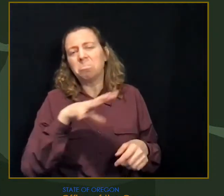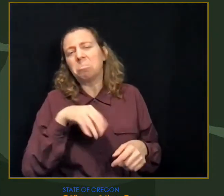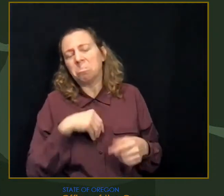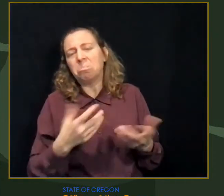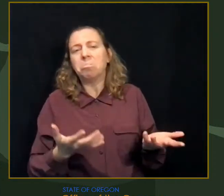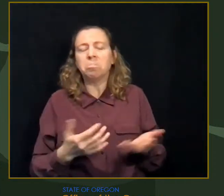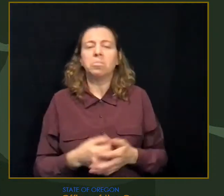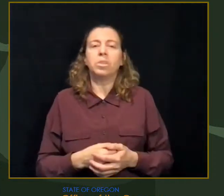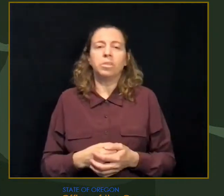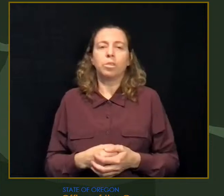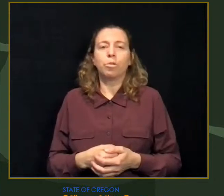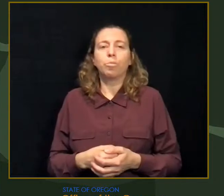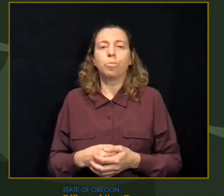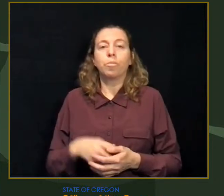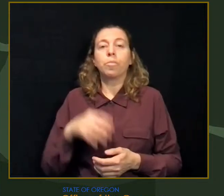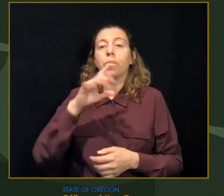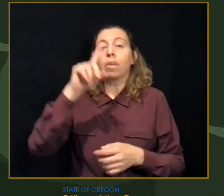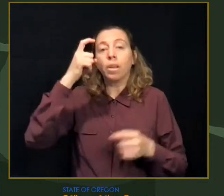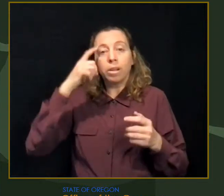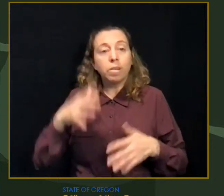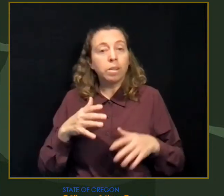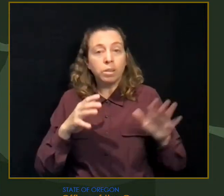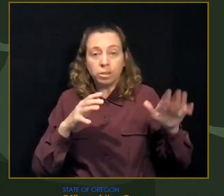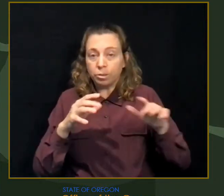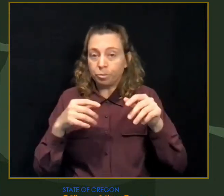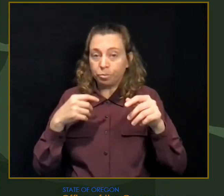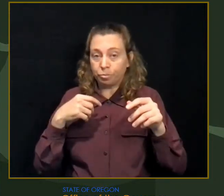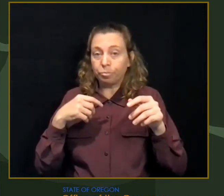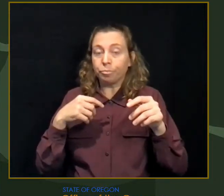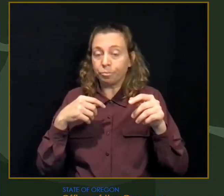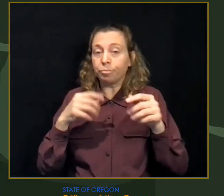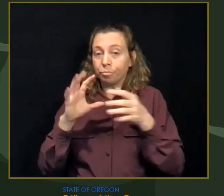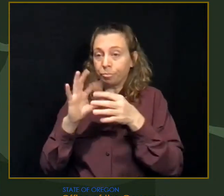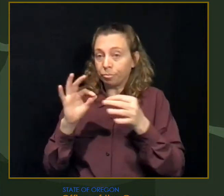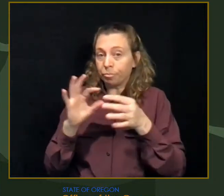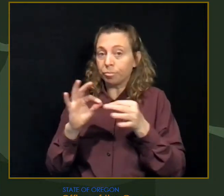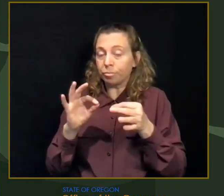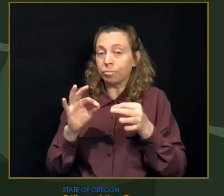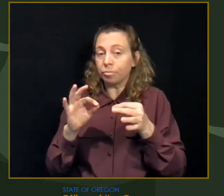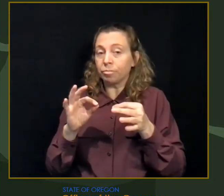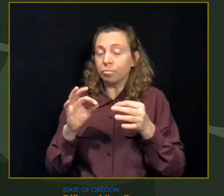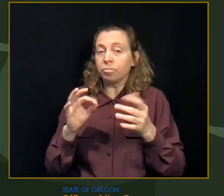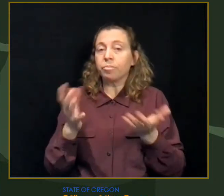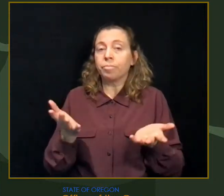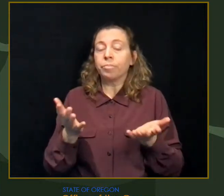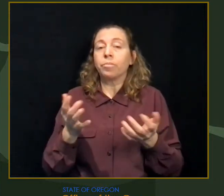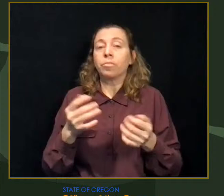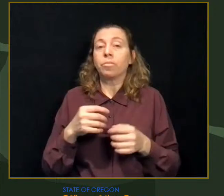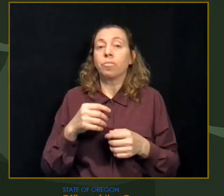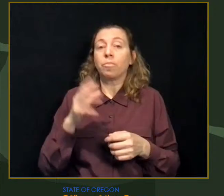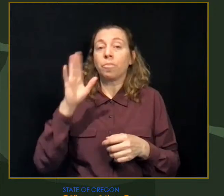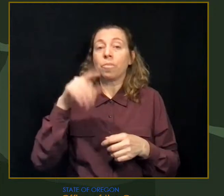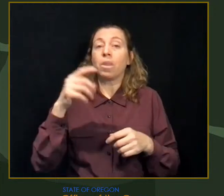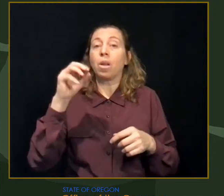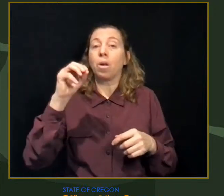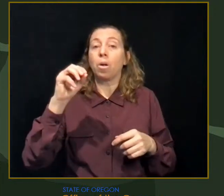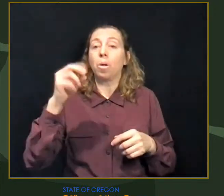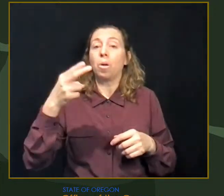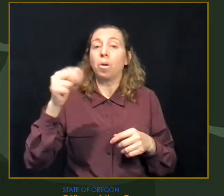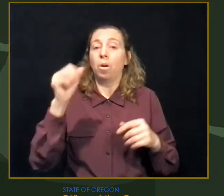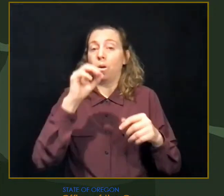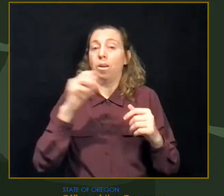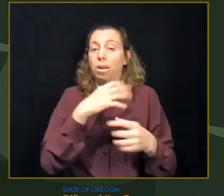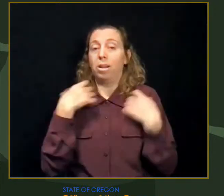asking, oh, I'm sorry, go ahead. I just wanted, if someone from the Oregon Health Authority, Dr. Dean Seidlinger or Dr. Harganani